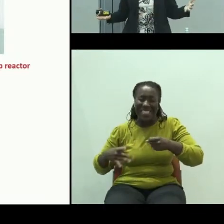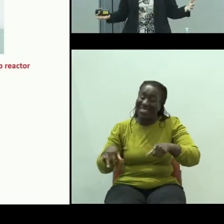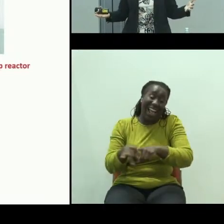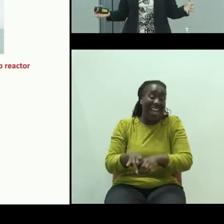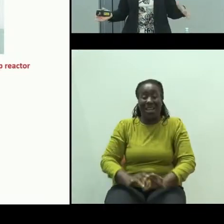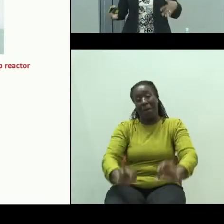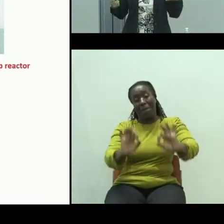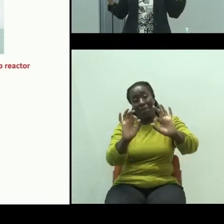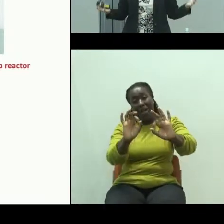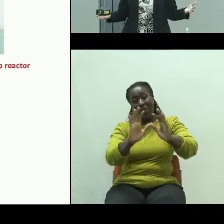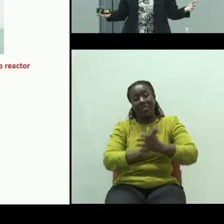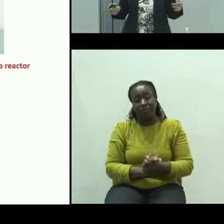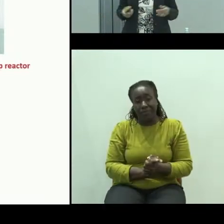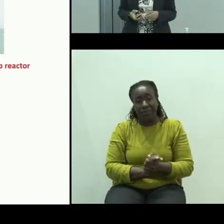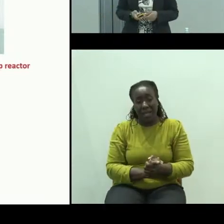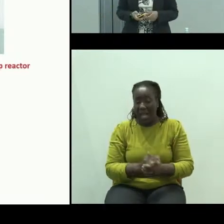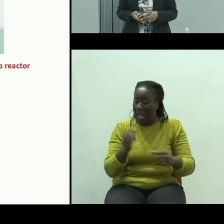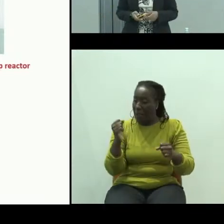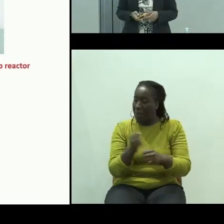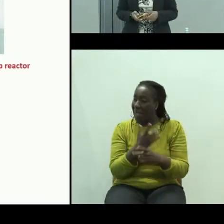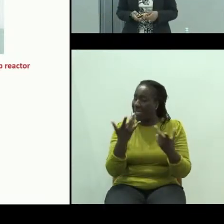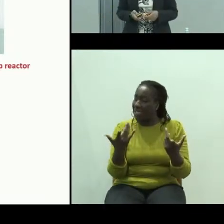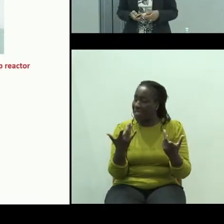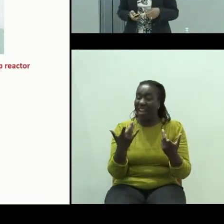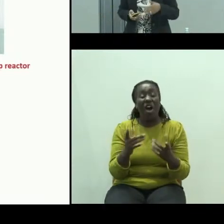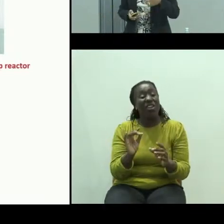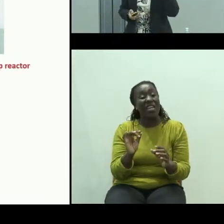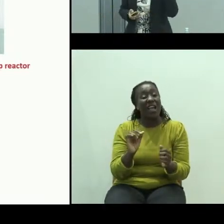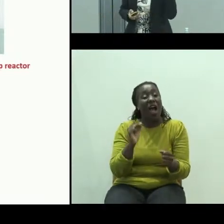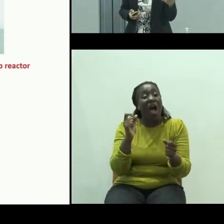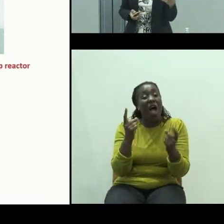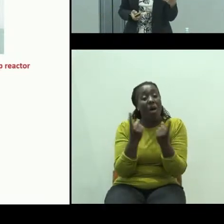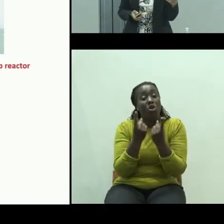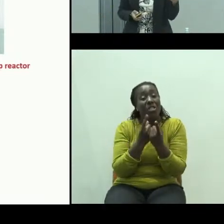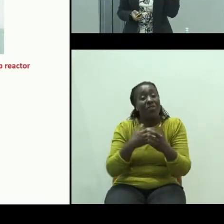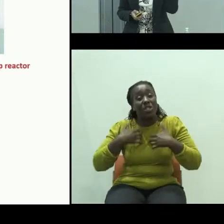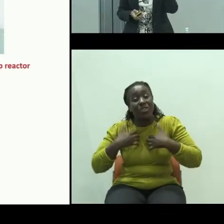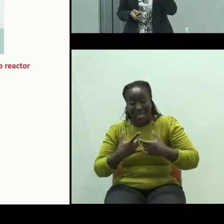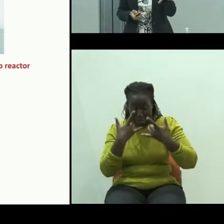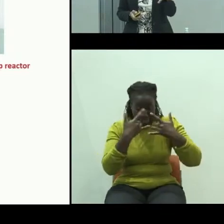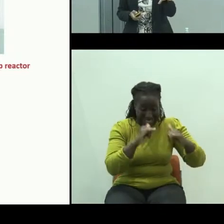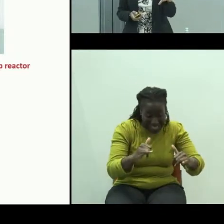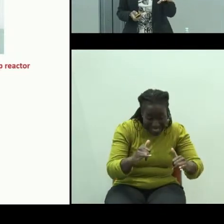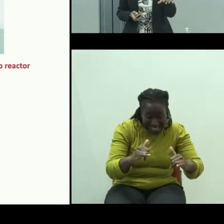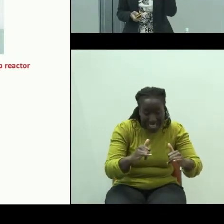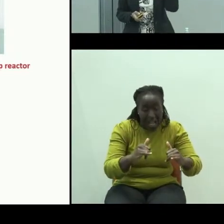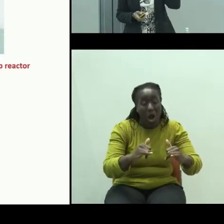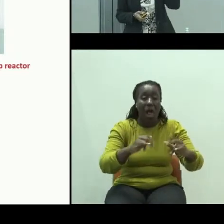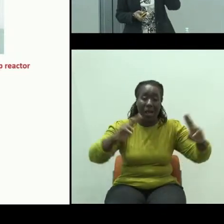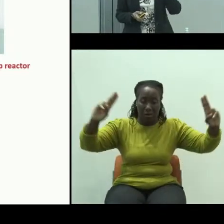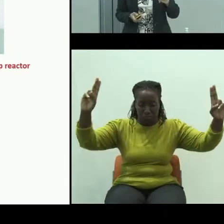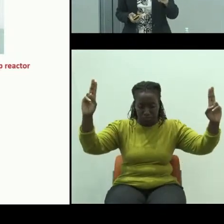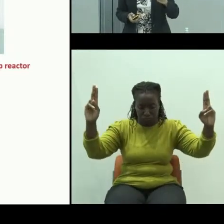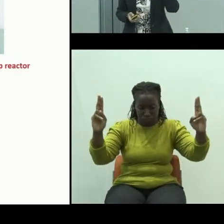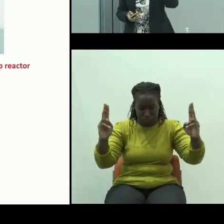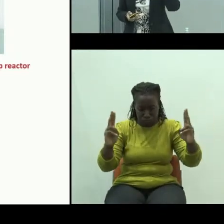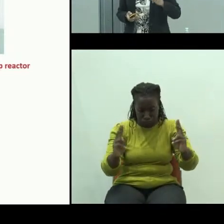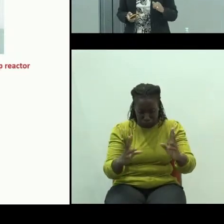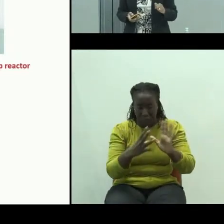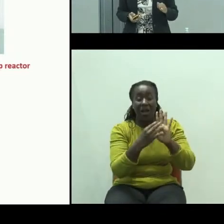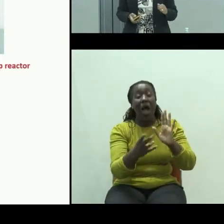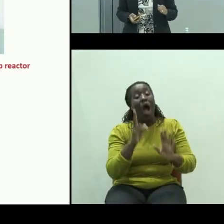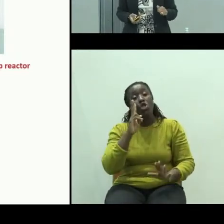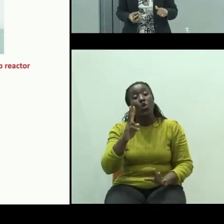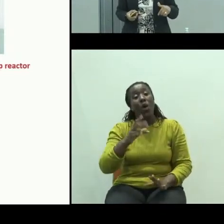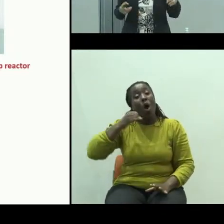no acetate, and it makes only product of interest. We could test this on a scaled down model. I actually saw one of these at White